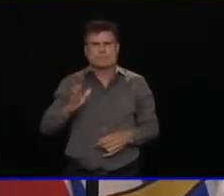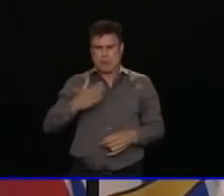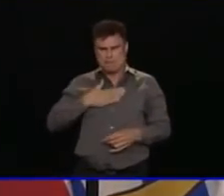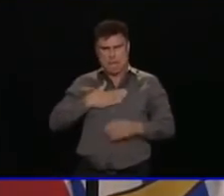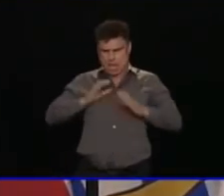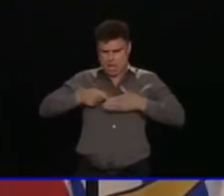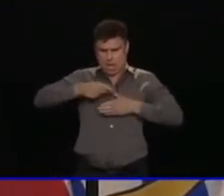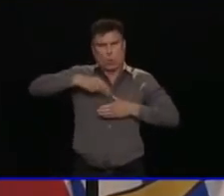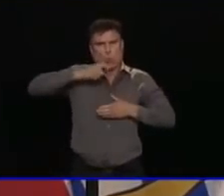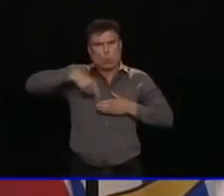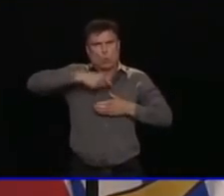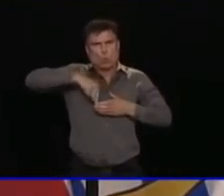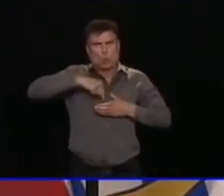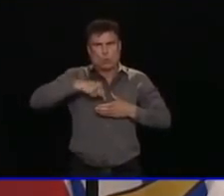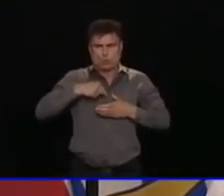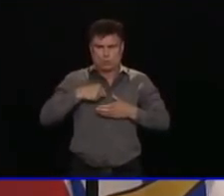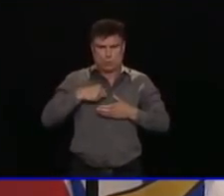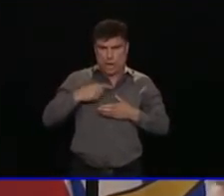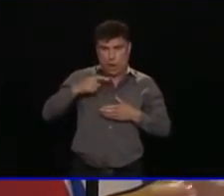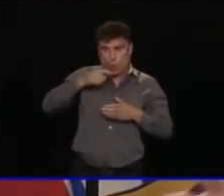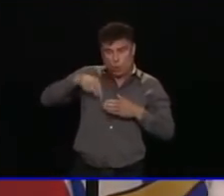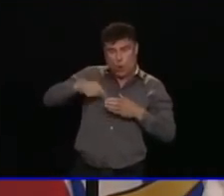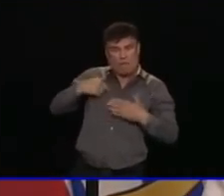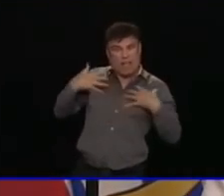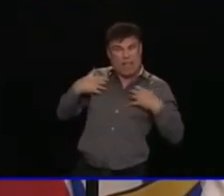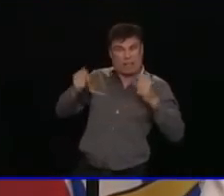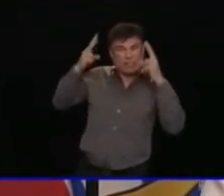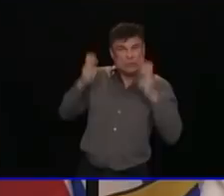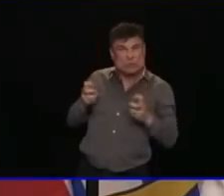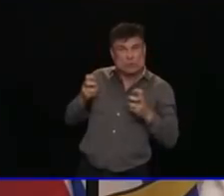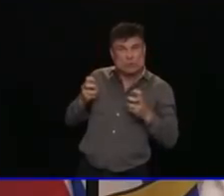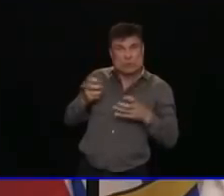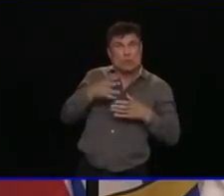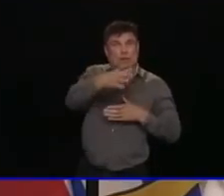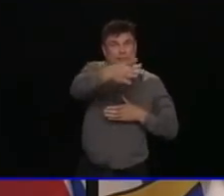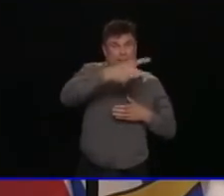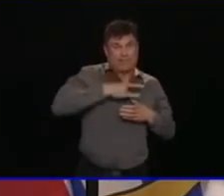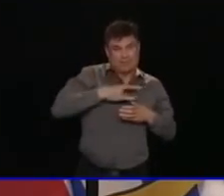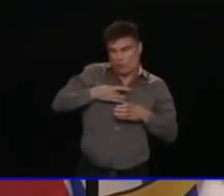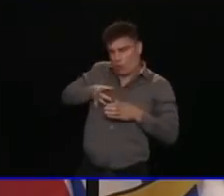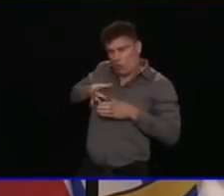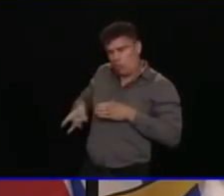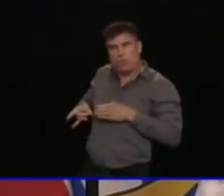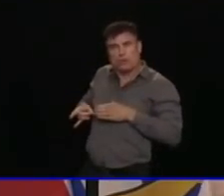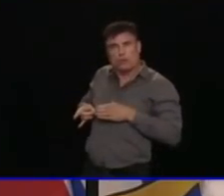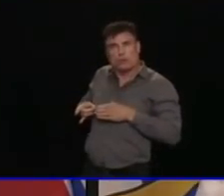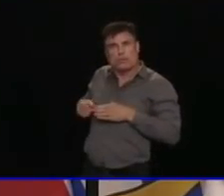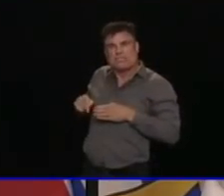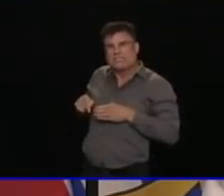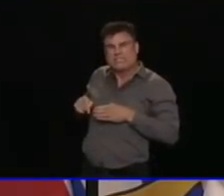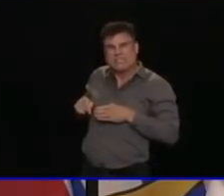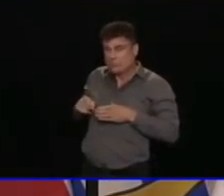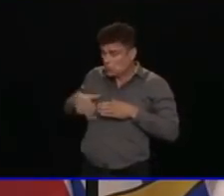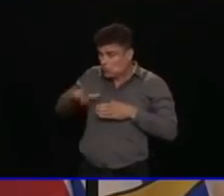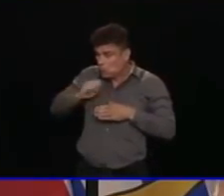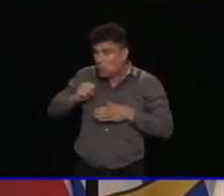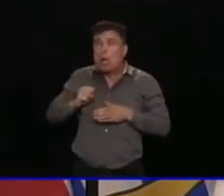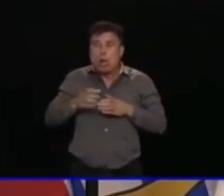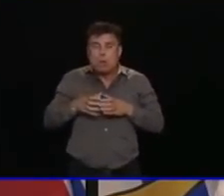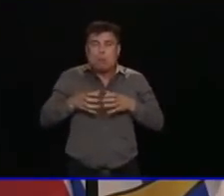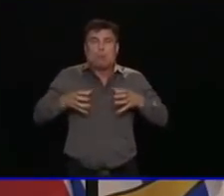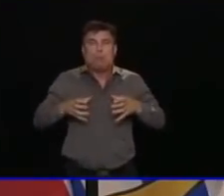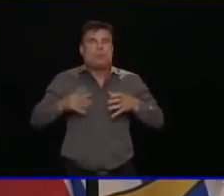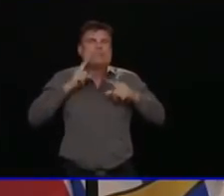place where we can do cautiously more social connection, things that we need to help us, to see